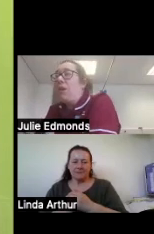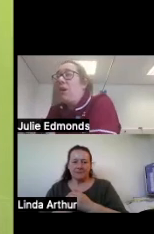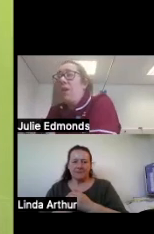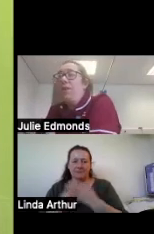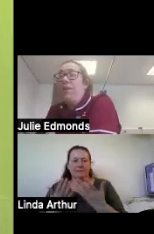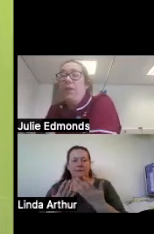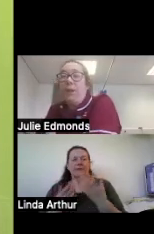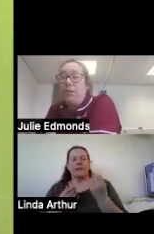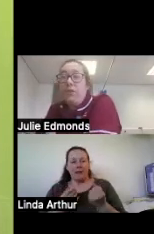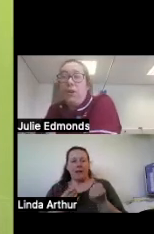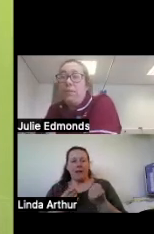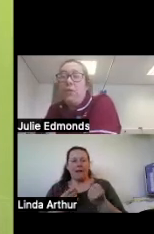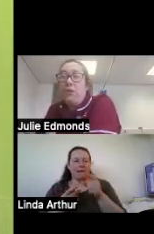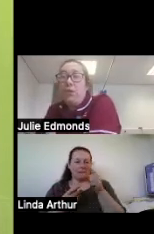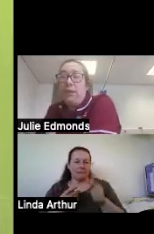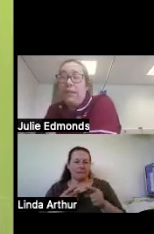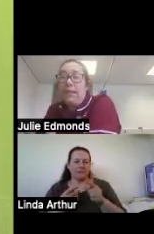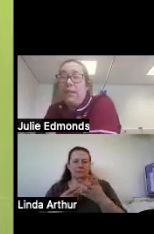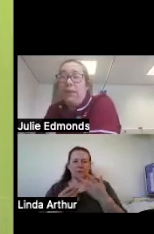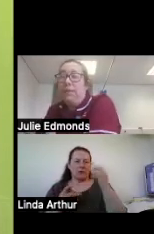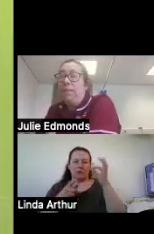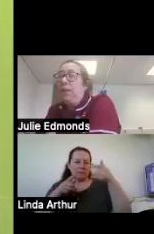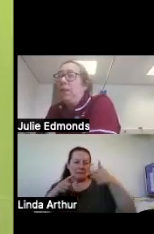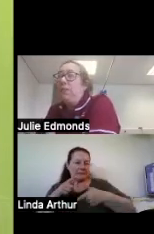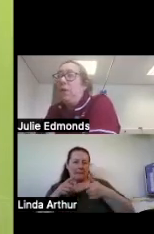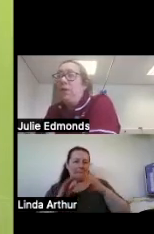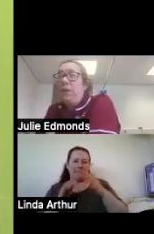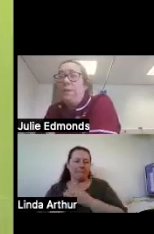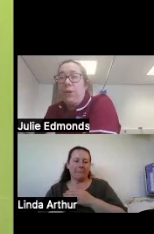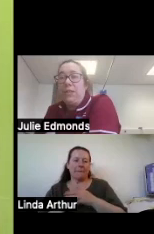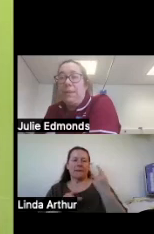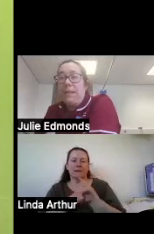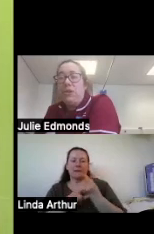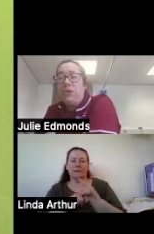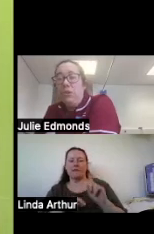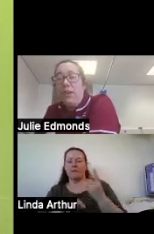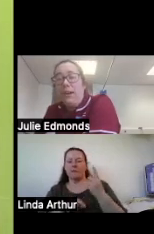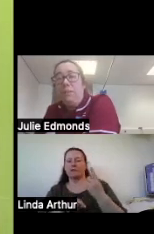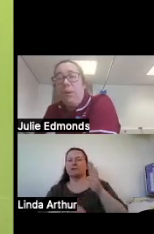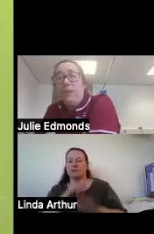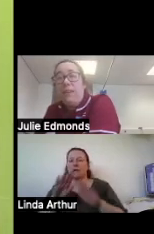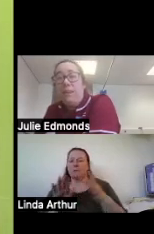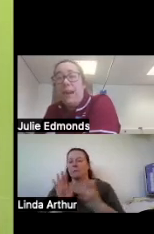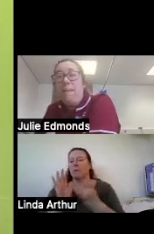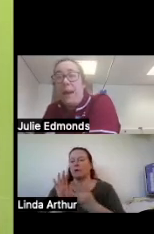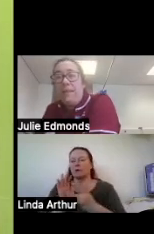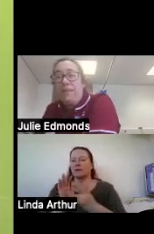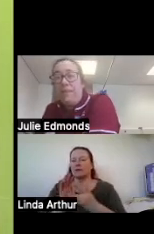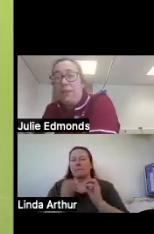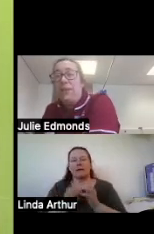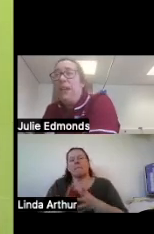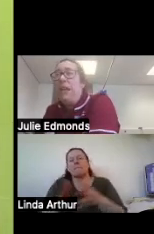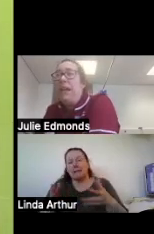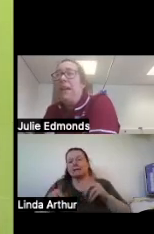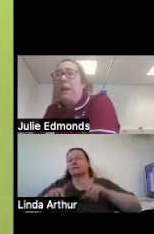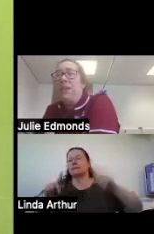there are other further, I'm not going to talk in detail about them. We've talked about the first steps. They're so very important and they make a massive